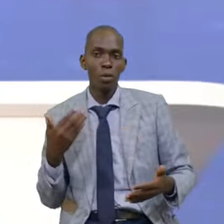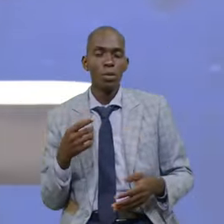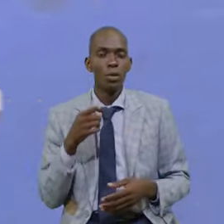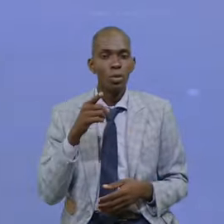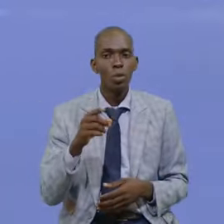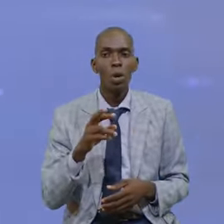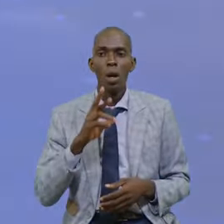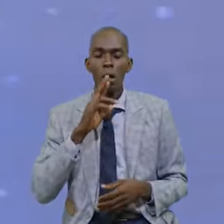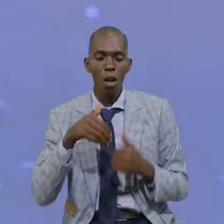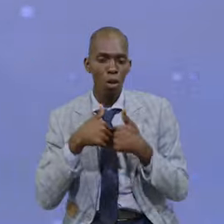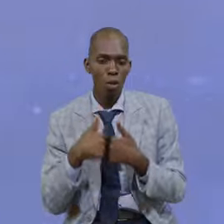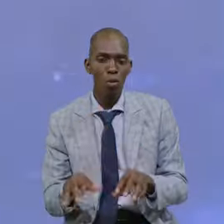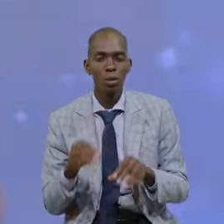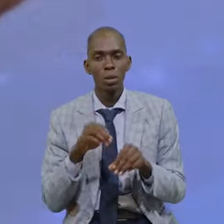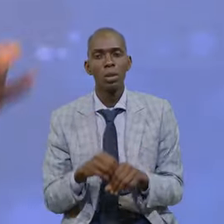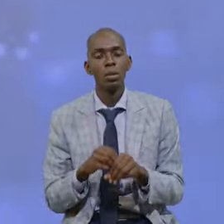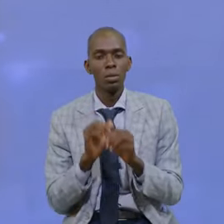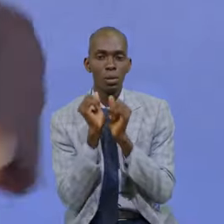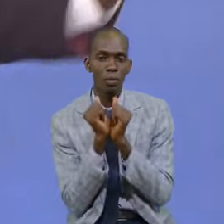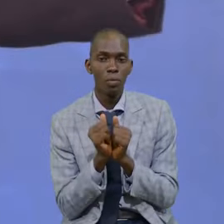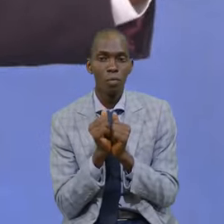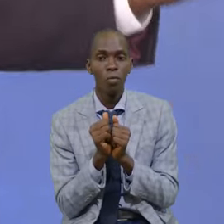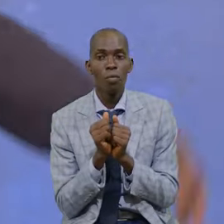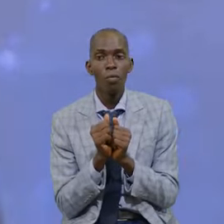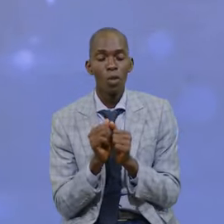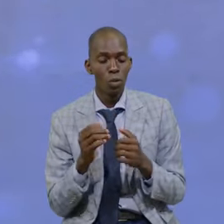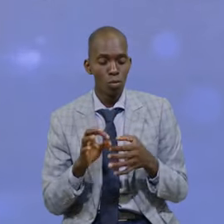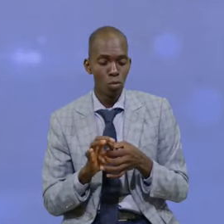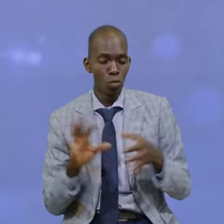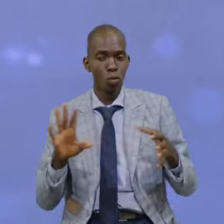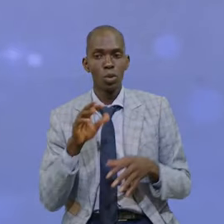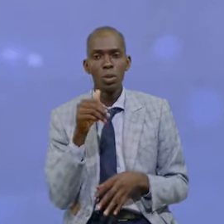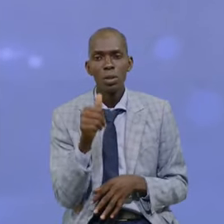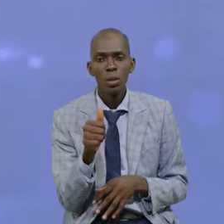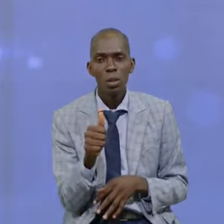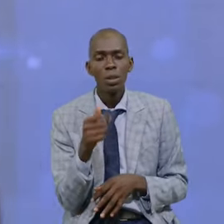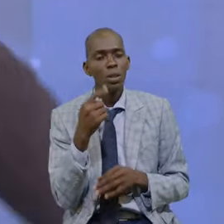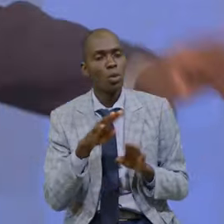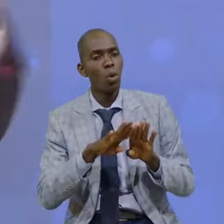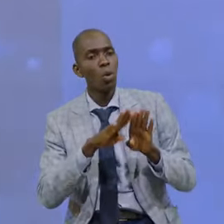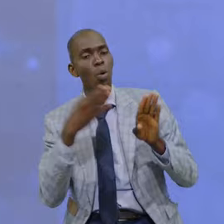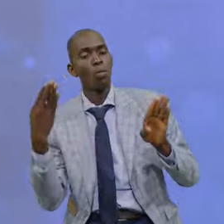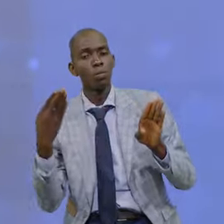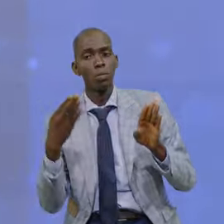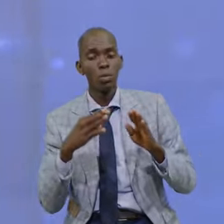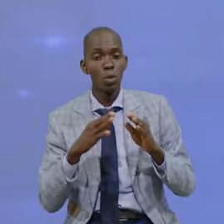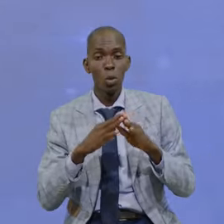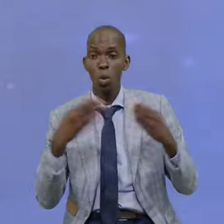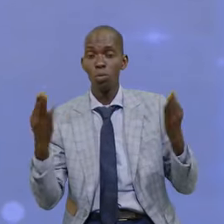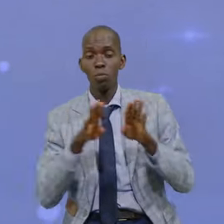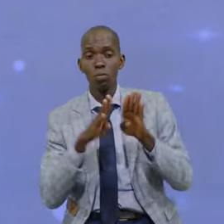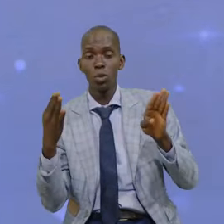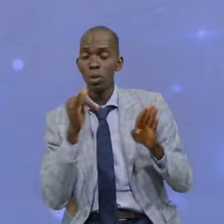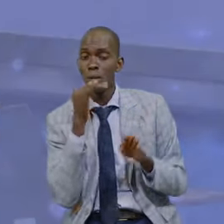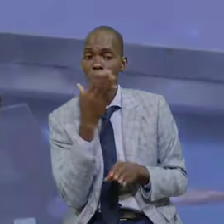lost in captivity. Loose yourself. The open door is there. The power is